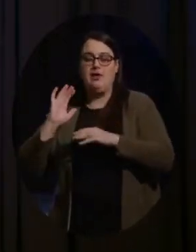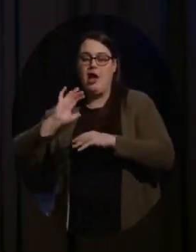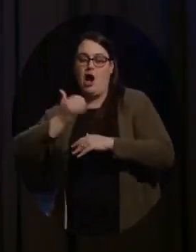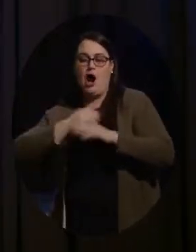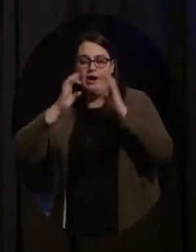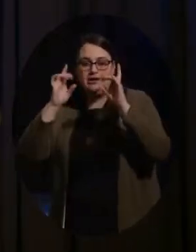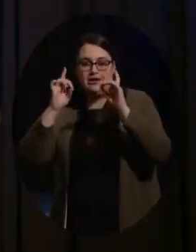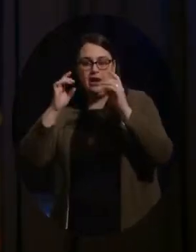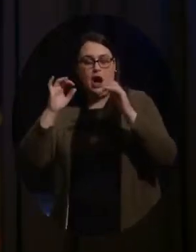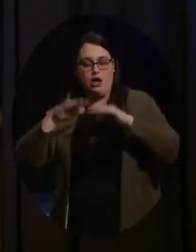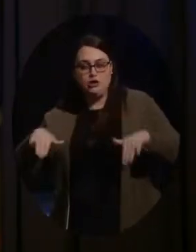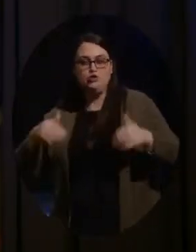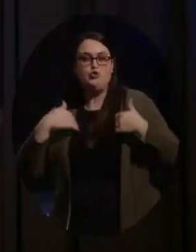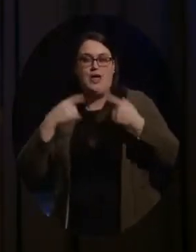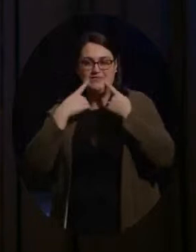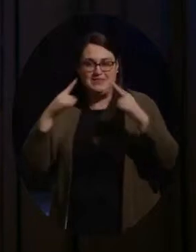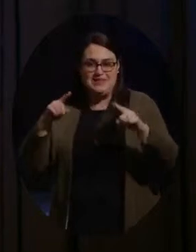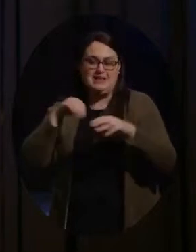succeed in this life.